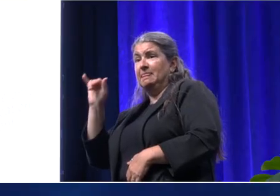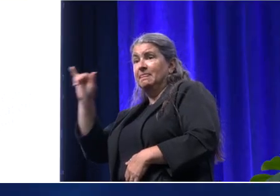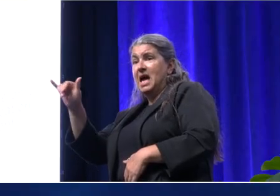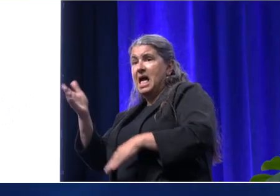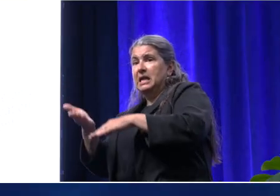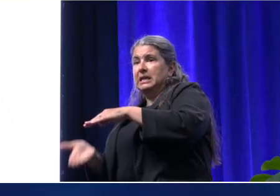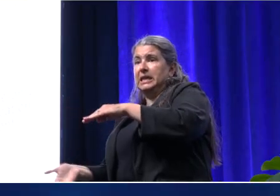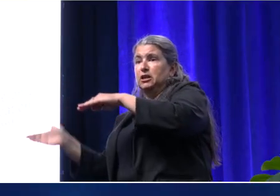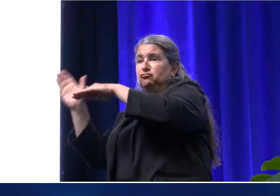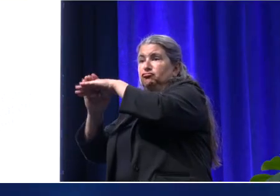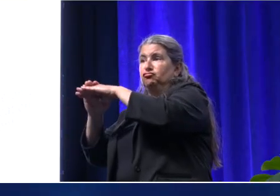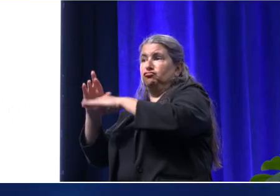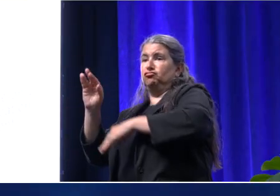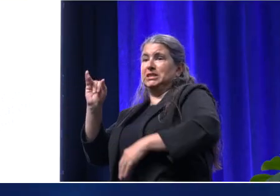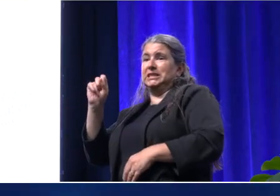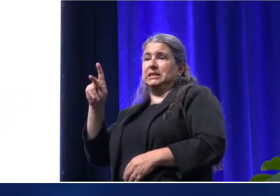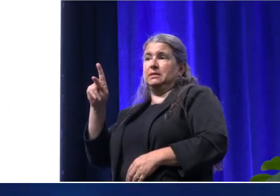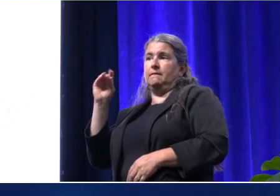year